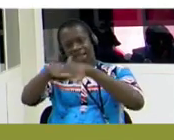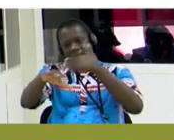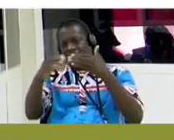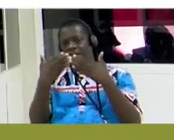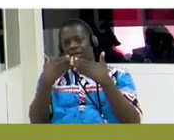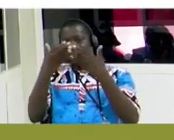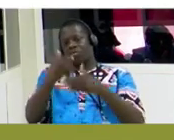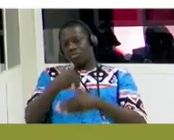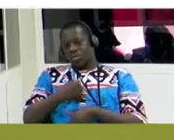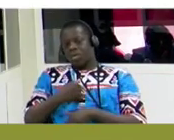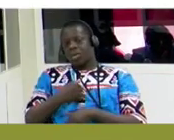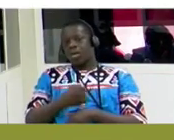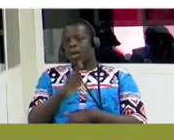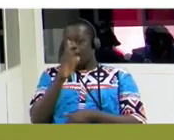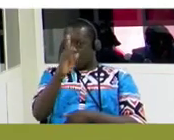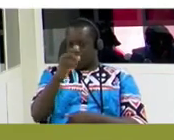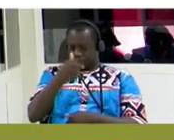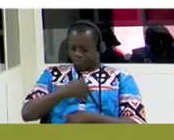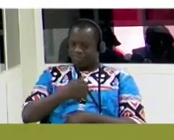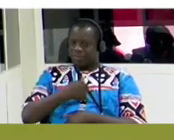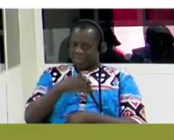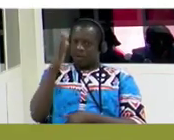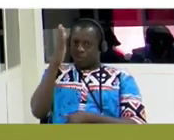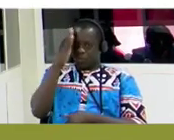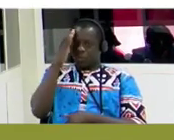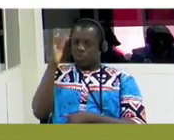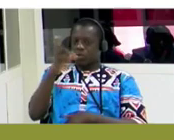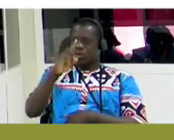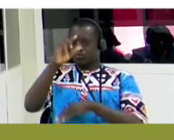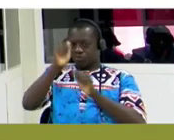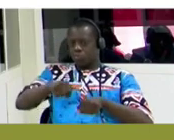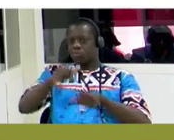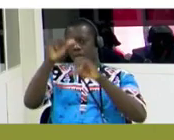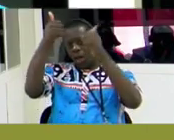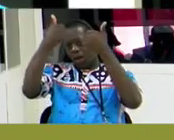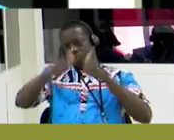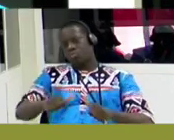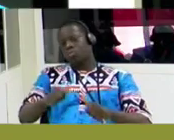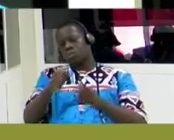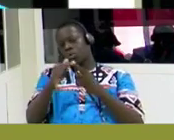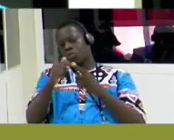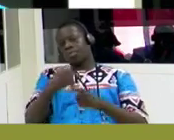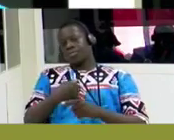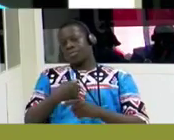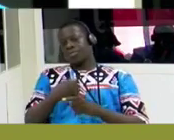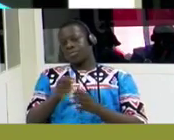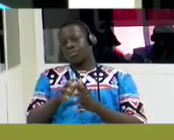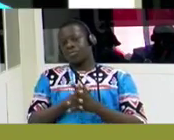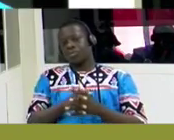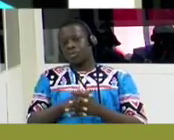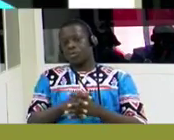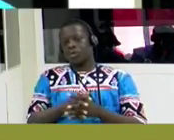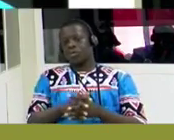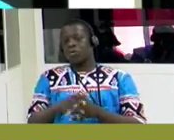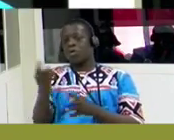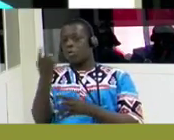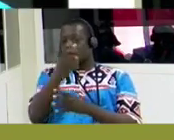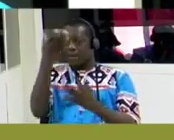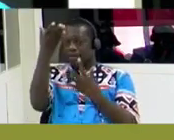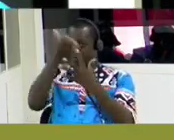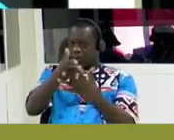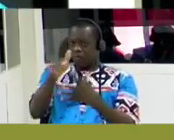I know what will happen to me. That's why. So it was just born out of a belief that you had?